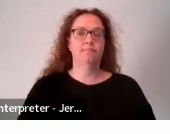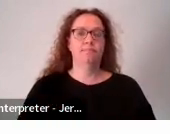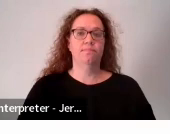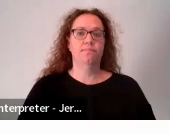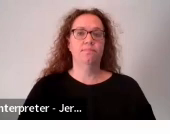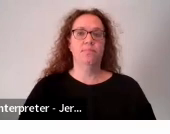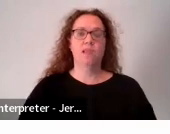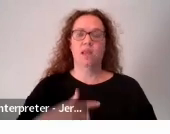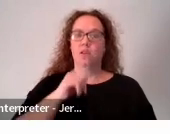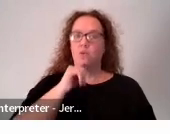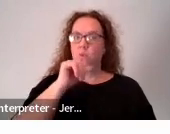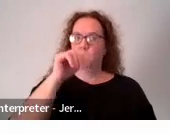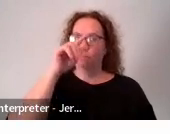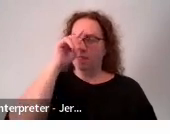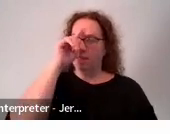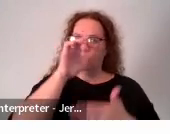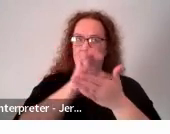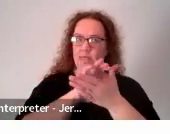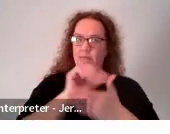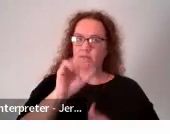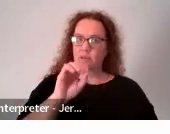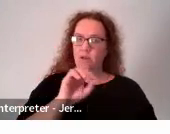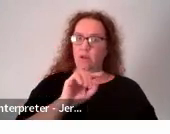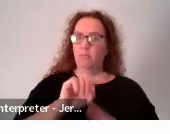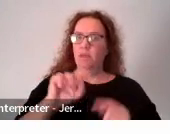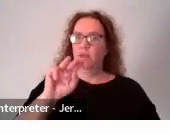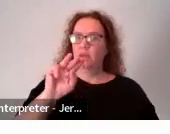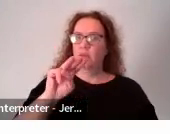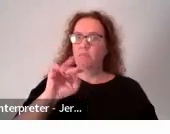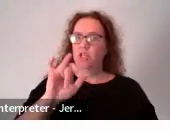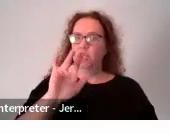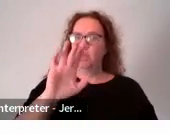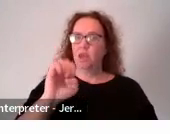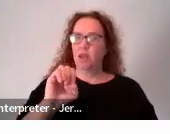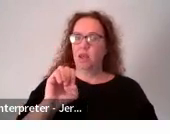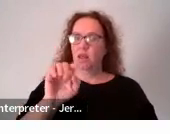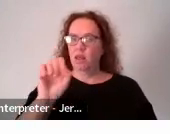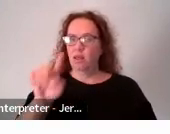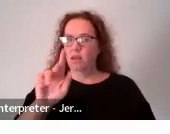I don't believe so, but Michelle from KDAD, can you confirm?